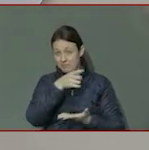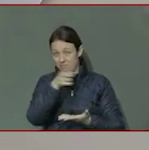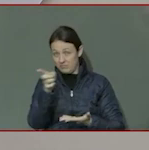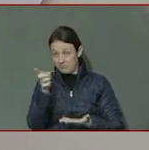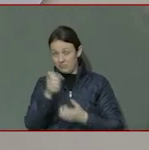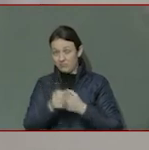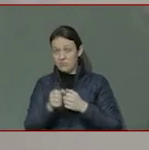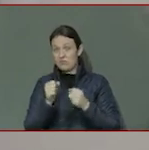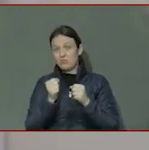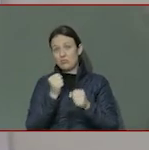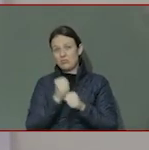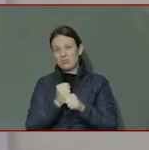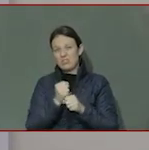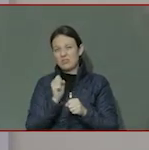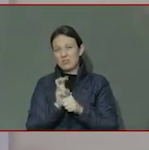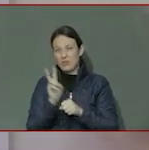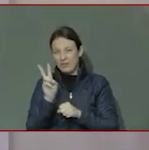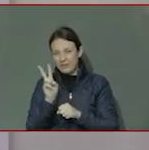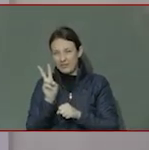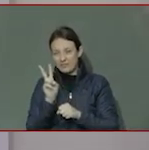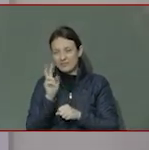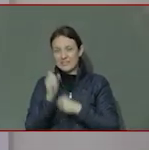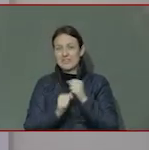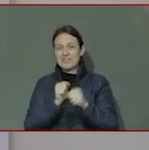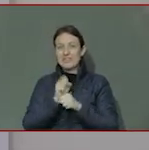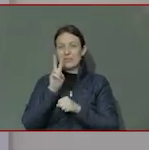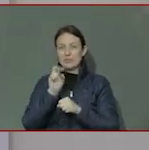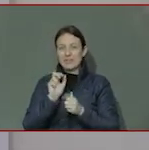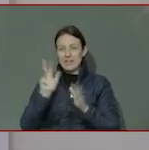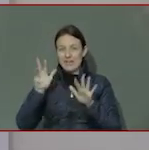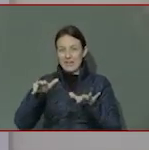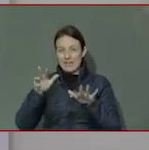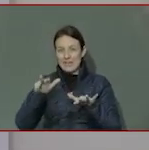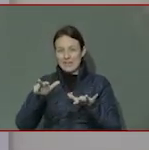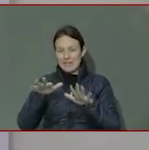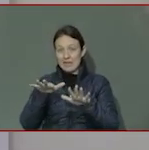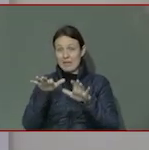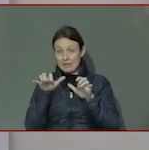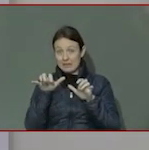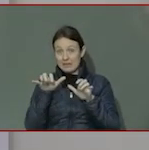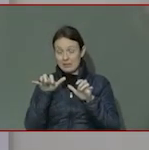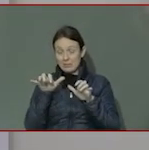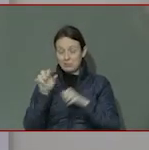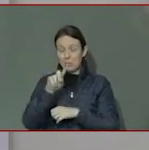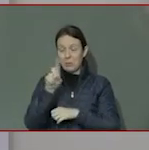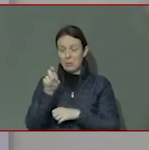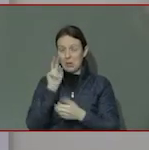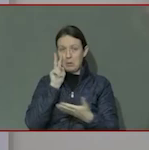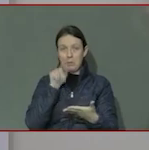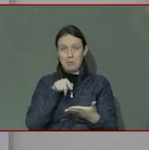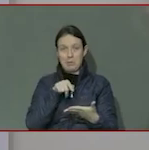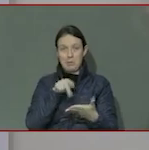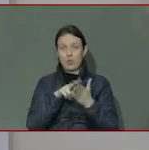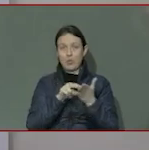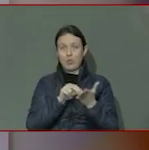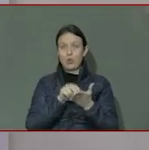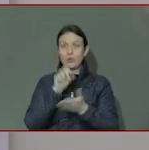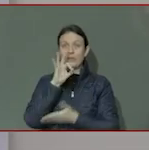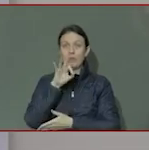year 2019. Let's look at this question that you've got there as part of your questions at